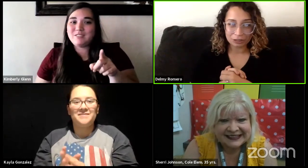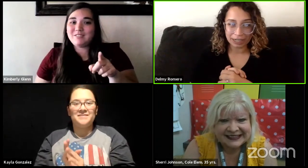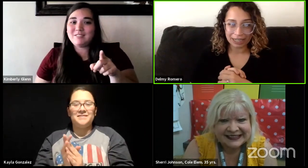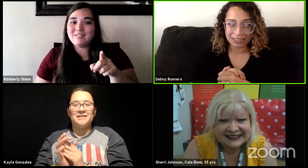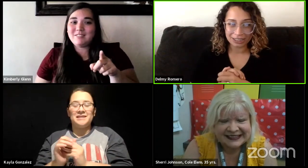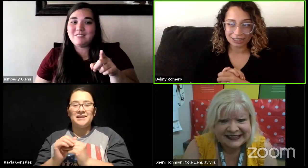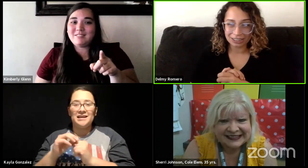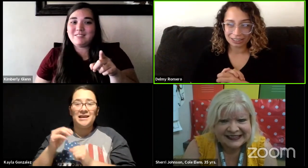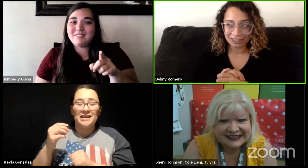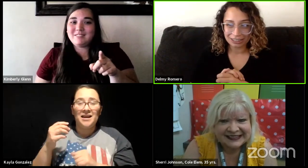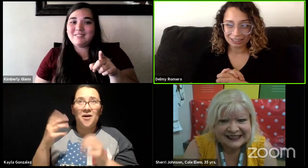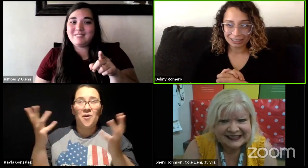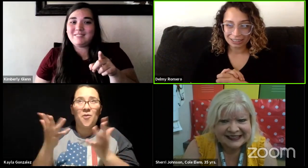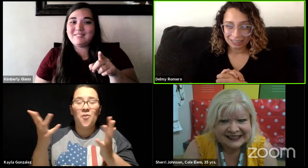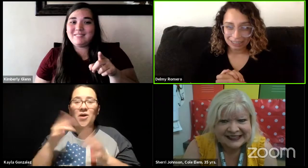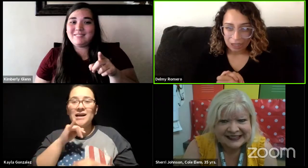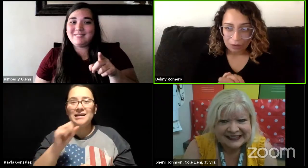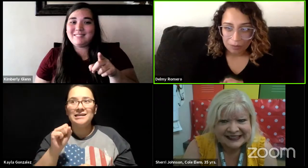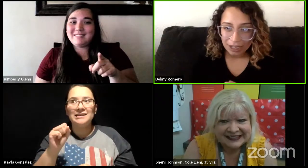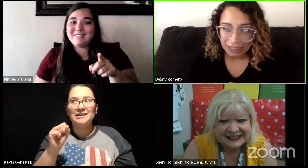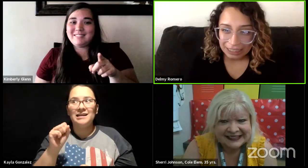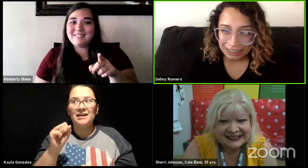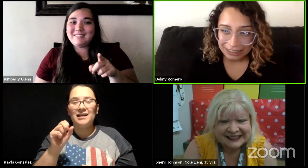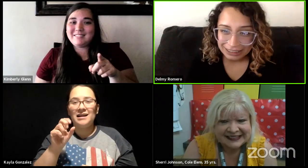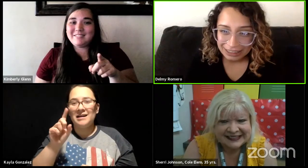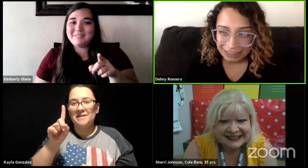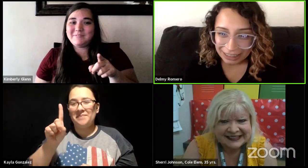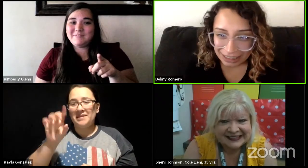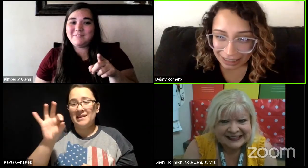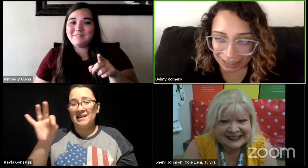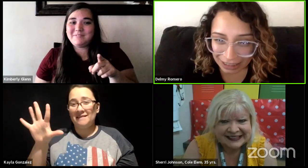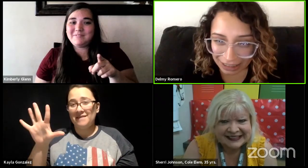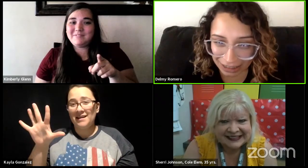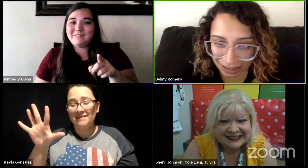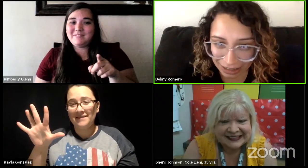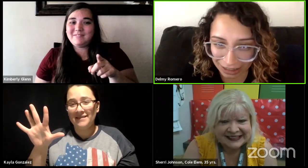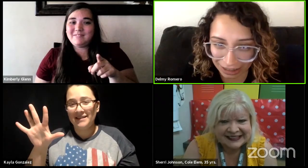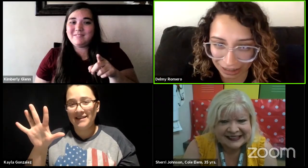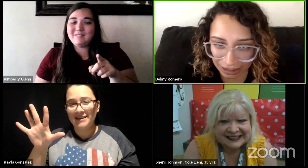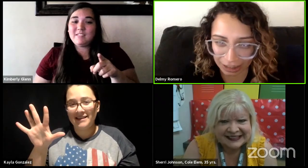Kayla, do you want to answer? What is